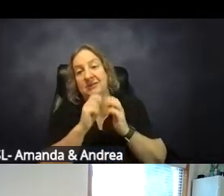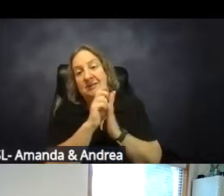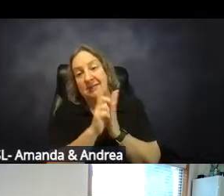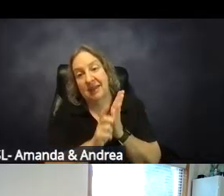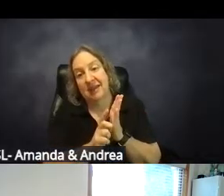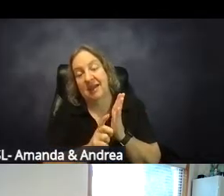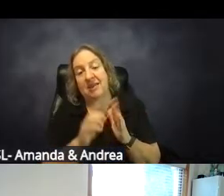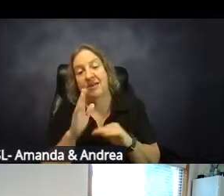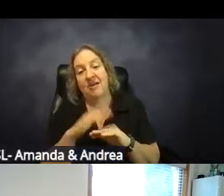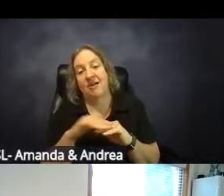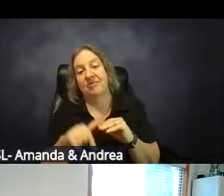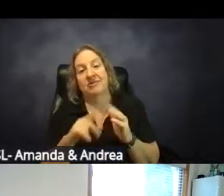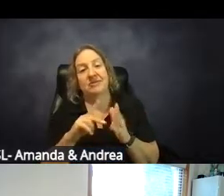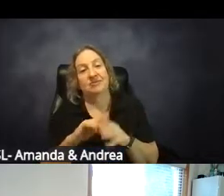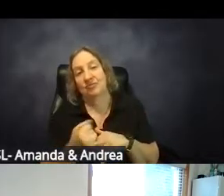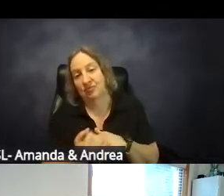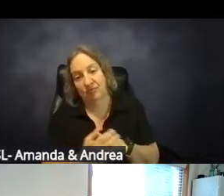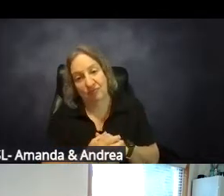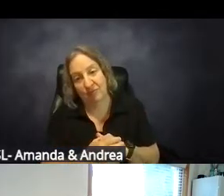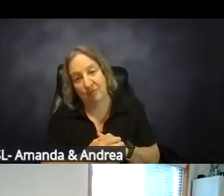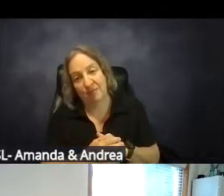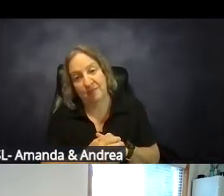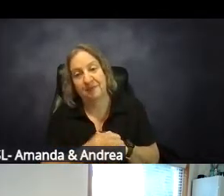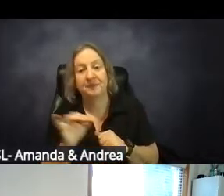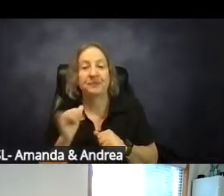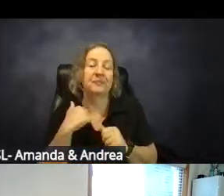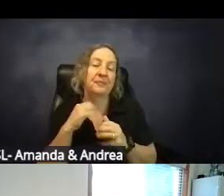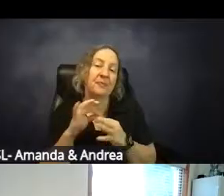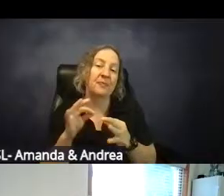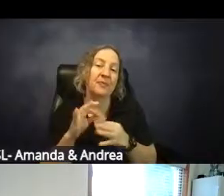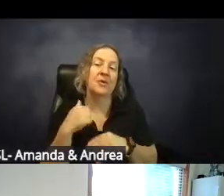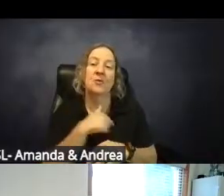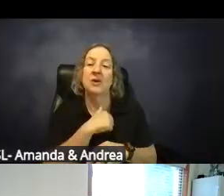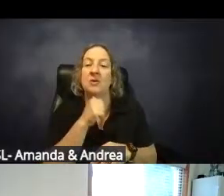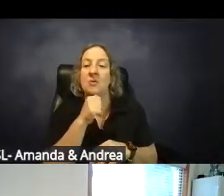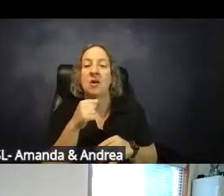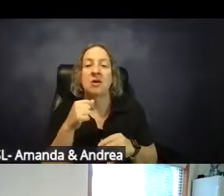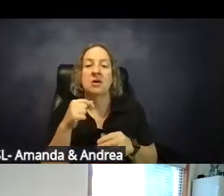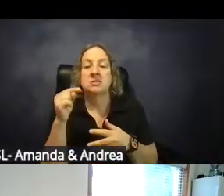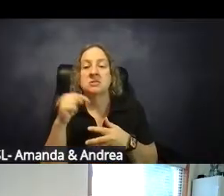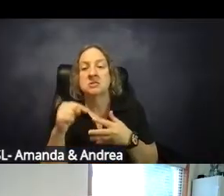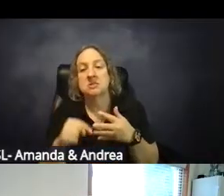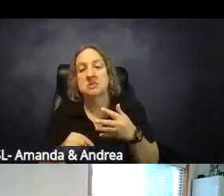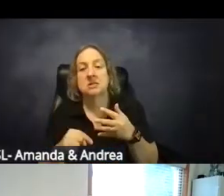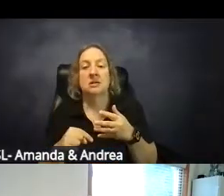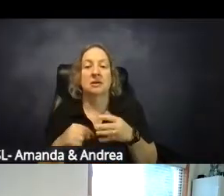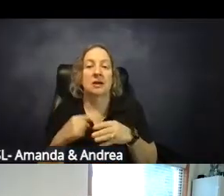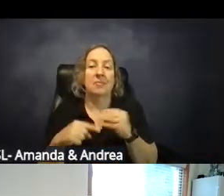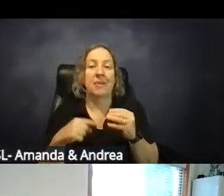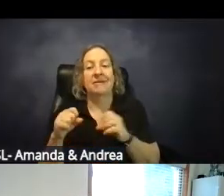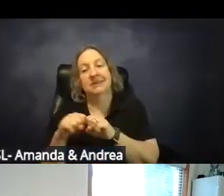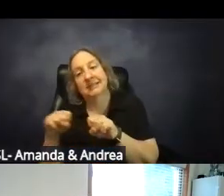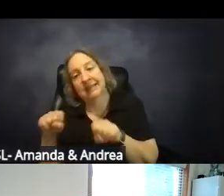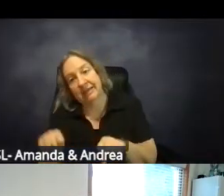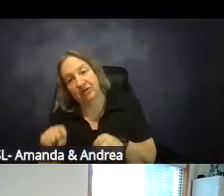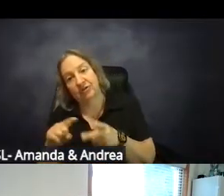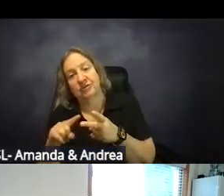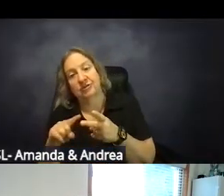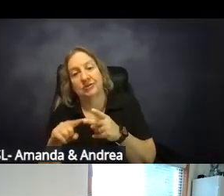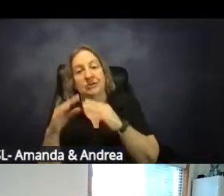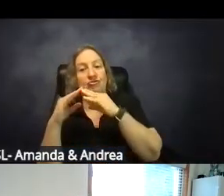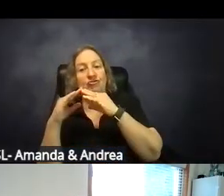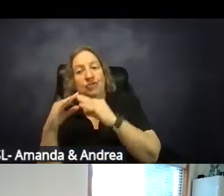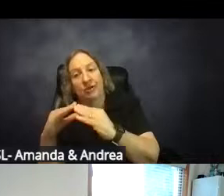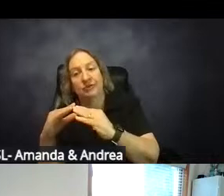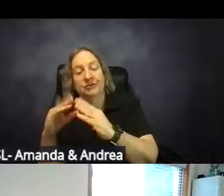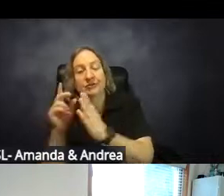elements on this project. Like I mentioned, we're not getting into the details of station and shelter designs right